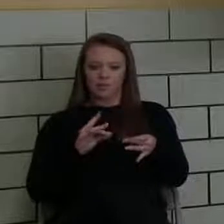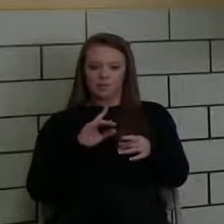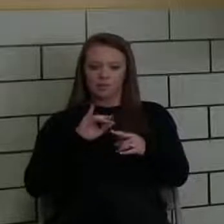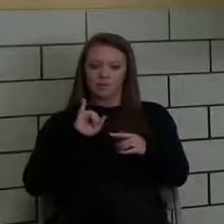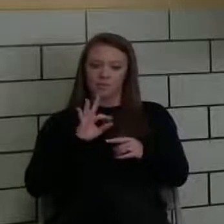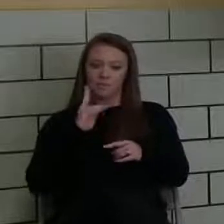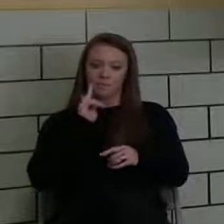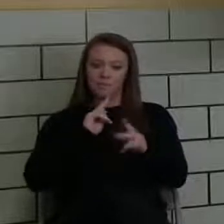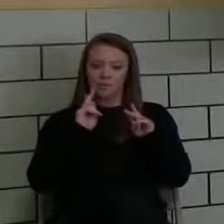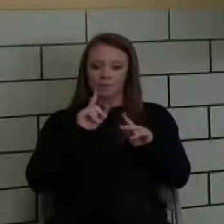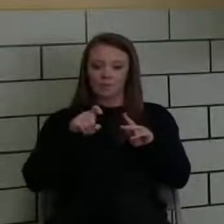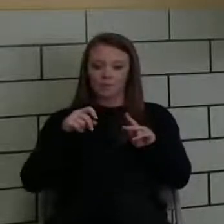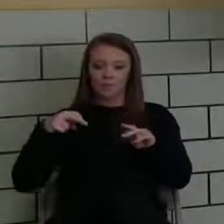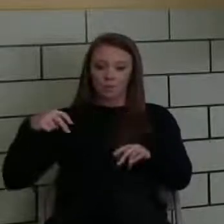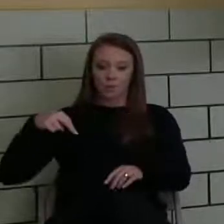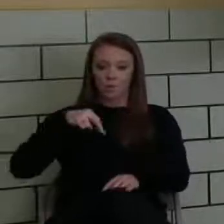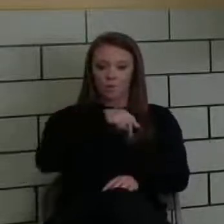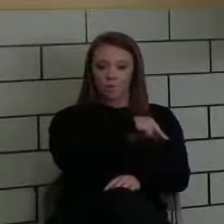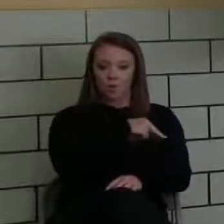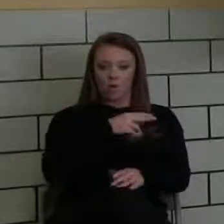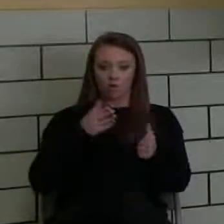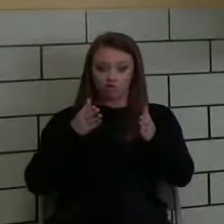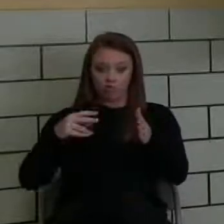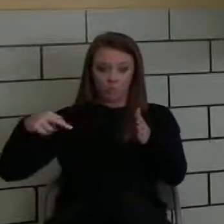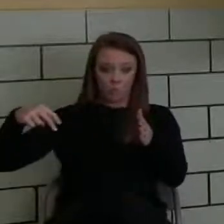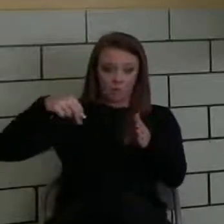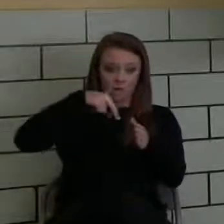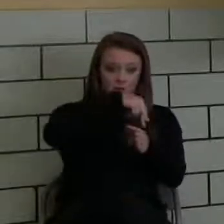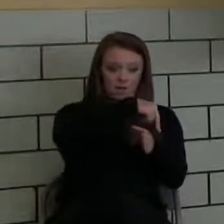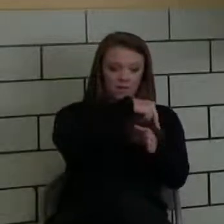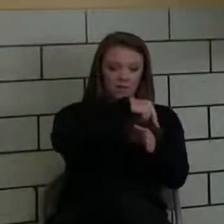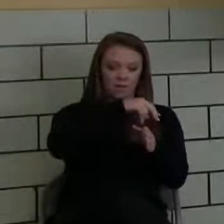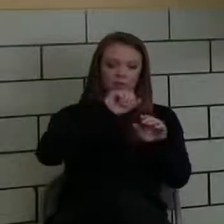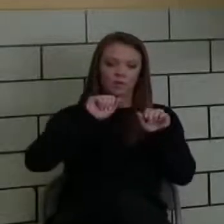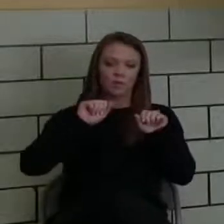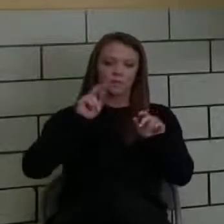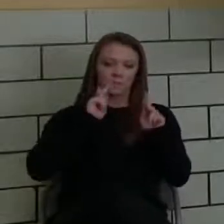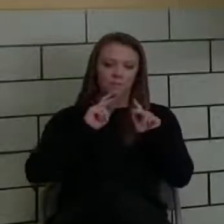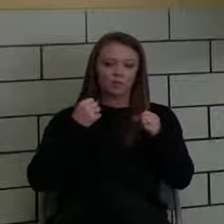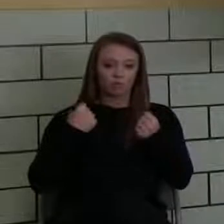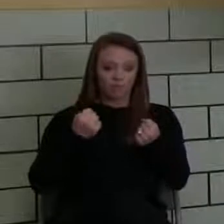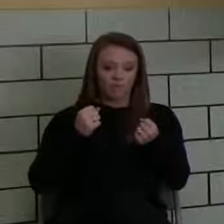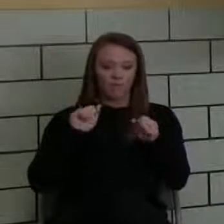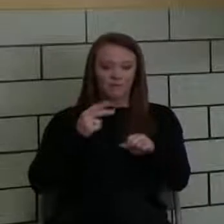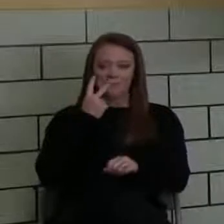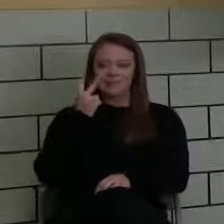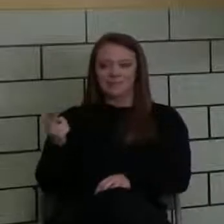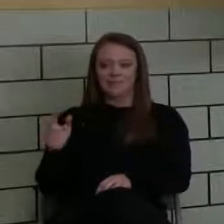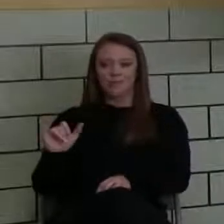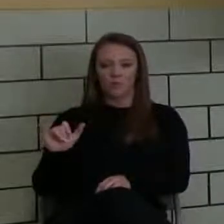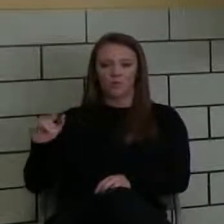cross the street and they're waiting and queuing up there, they're visible to the folks in their cars. So